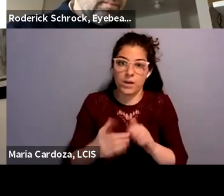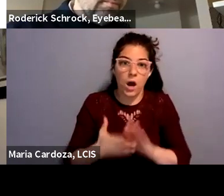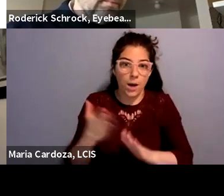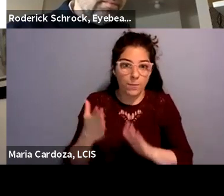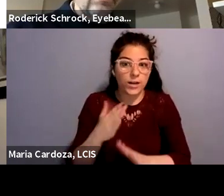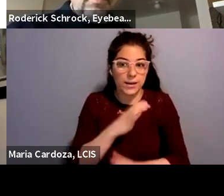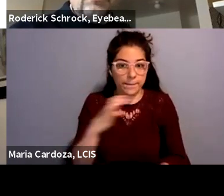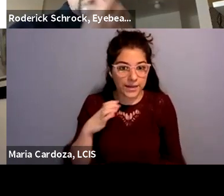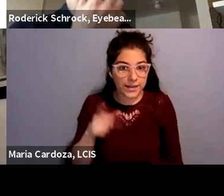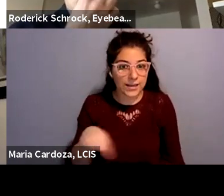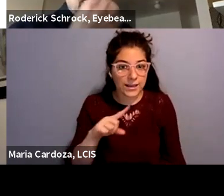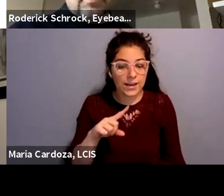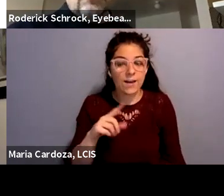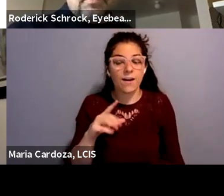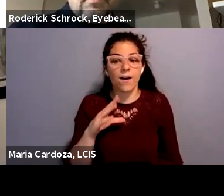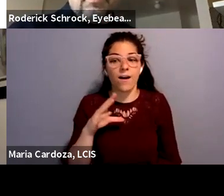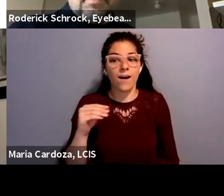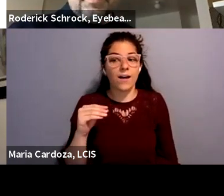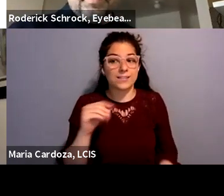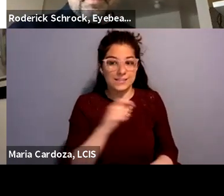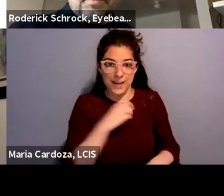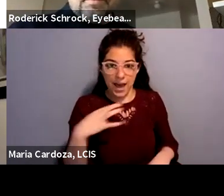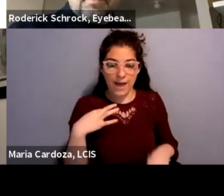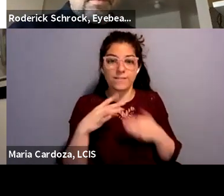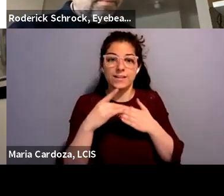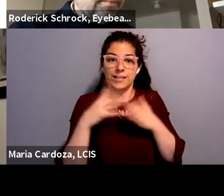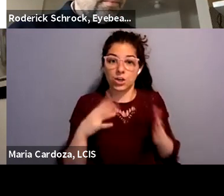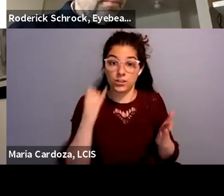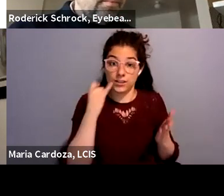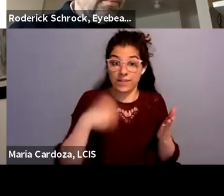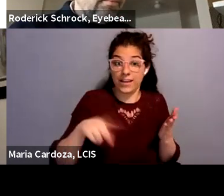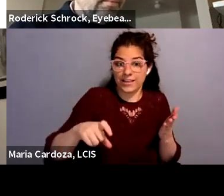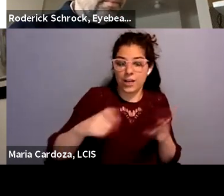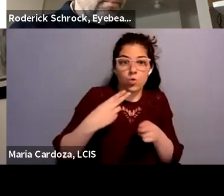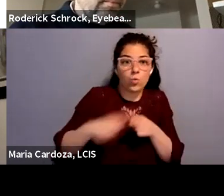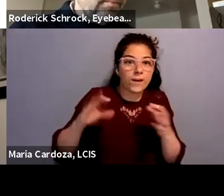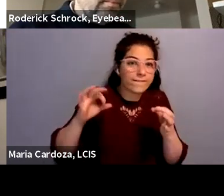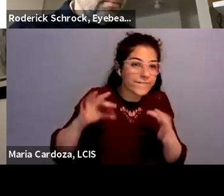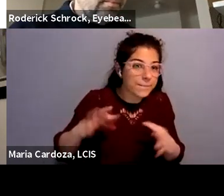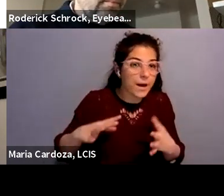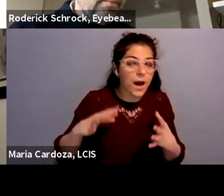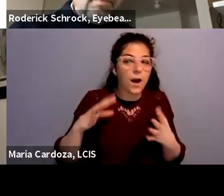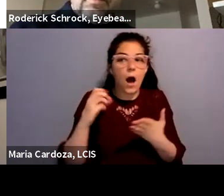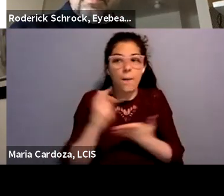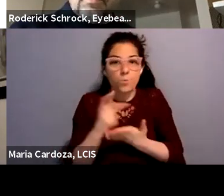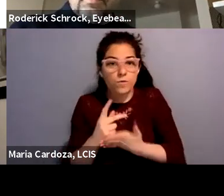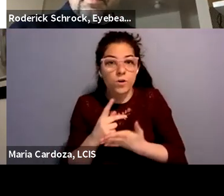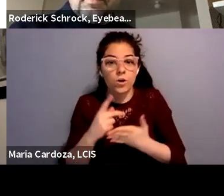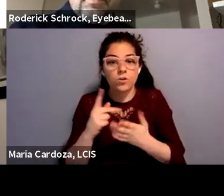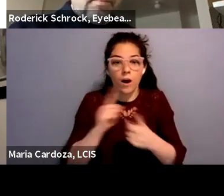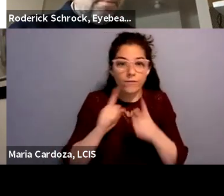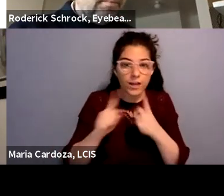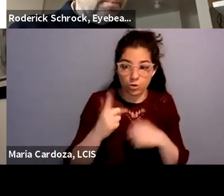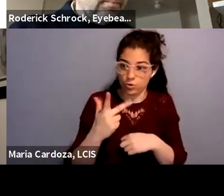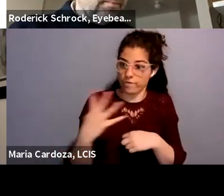committee. And therefore, if staff and leaders needed quick feedback or approvals or conversations, the three or four of